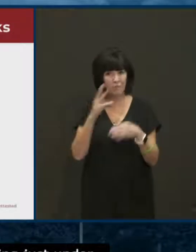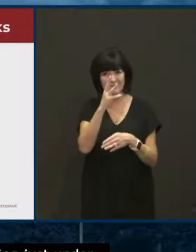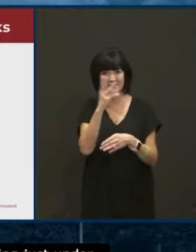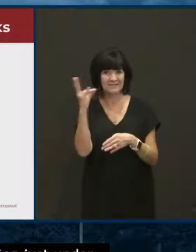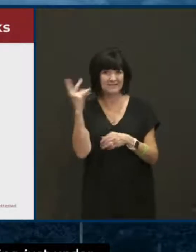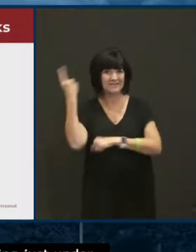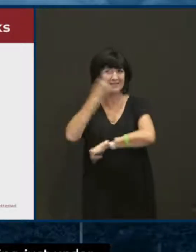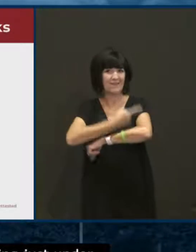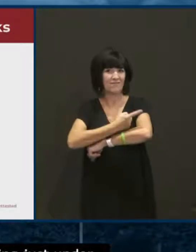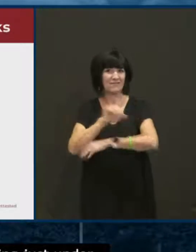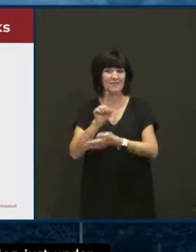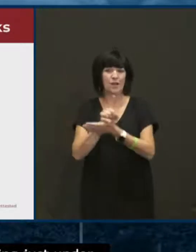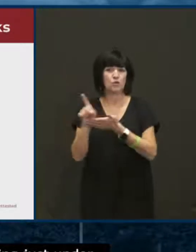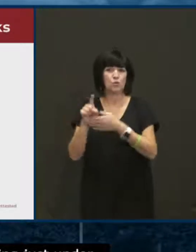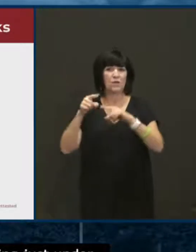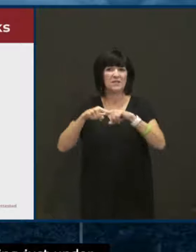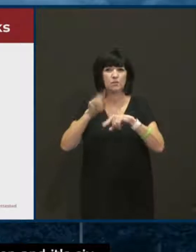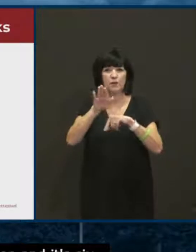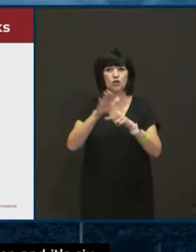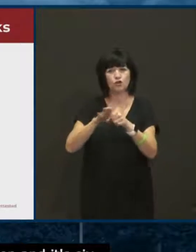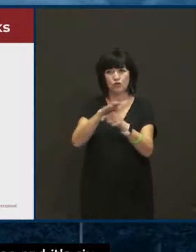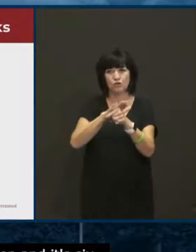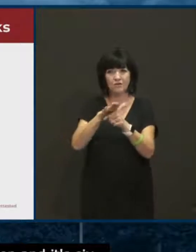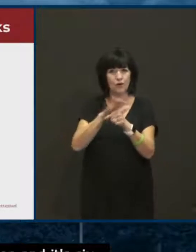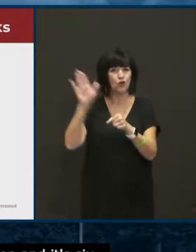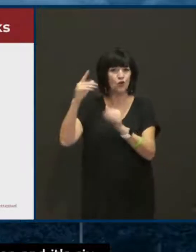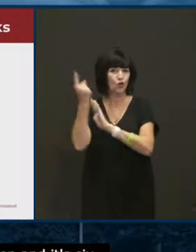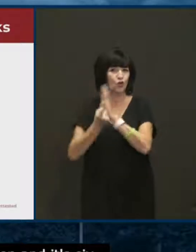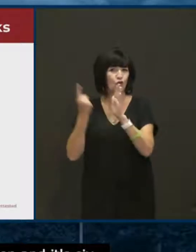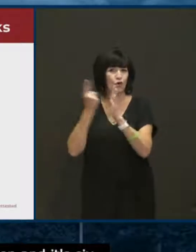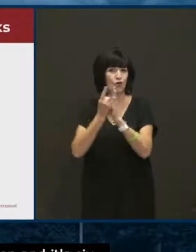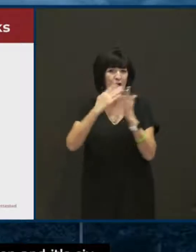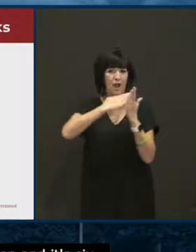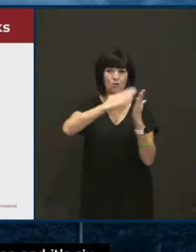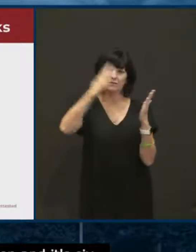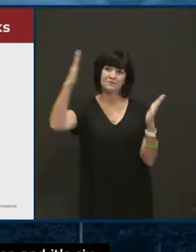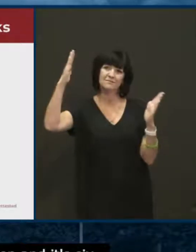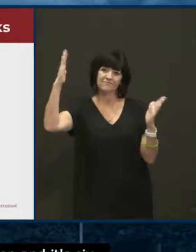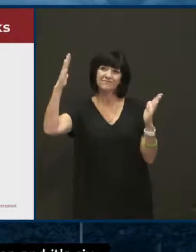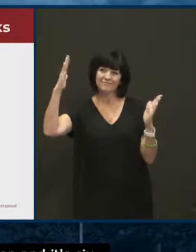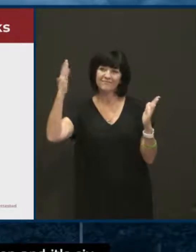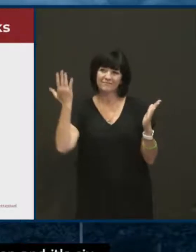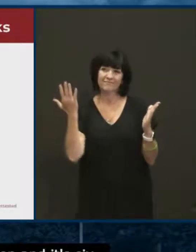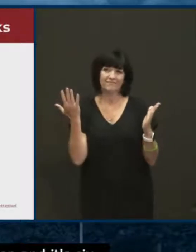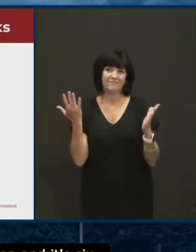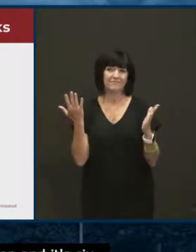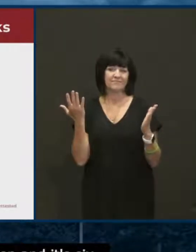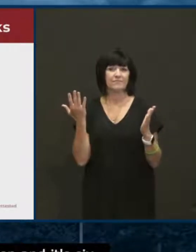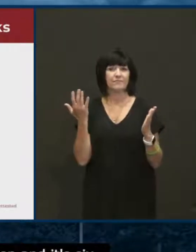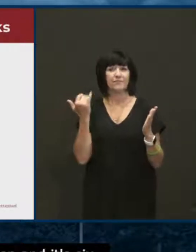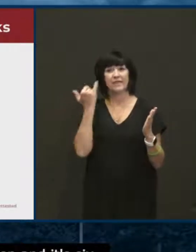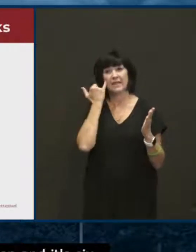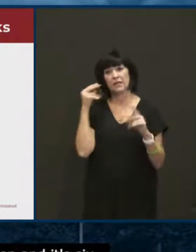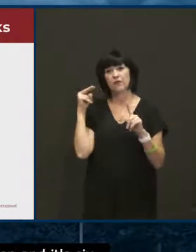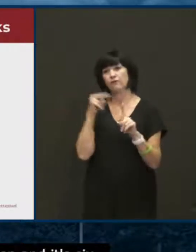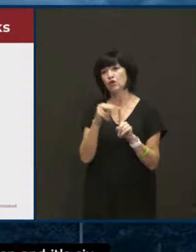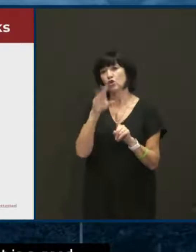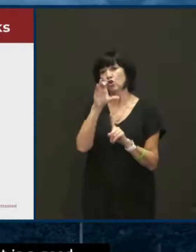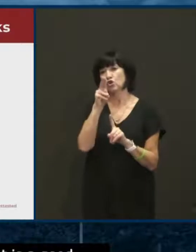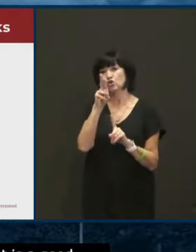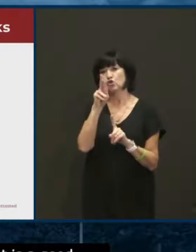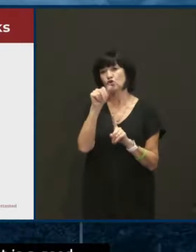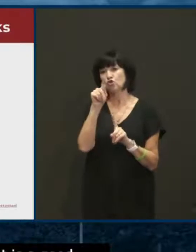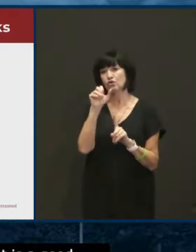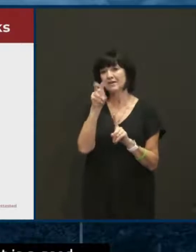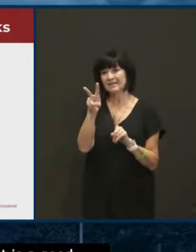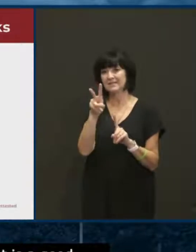week, depending on the location. A little bit more convenient hours, so that's a good number right there. If you look at just the curative testing sites that we did the